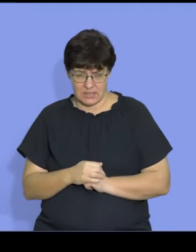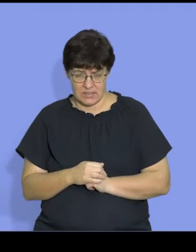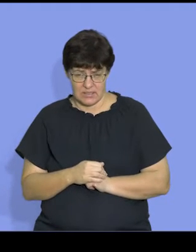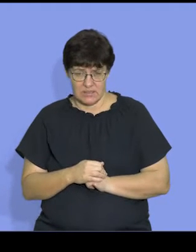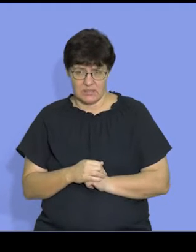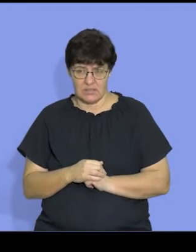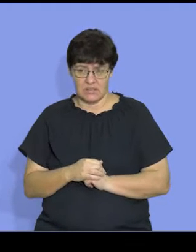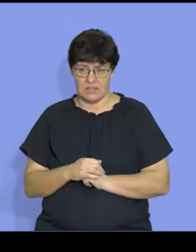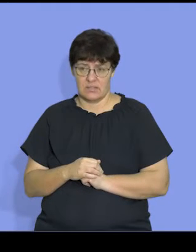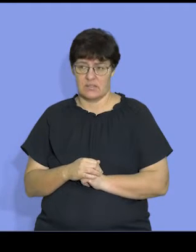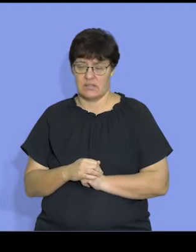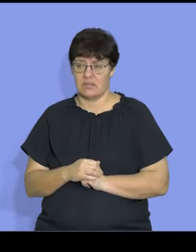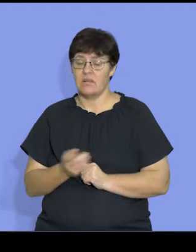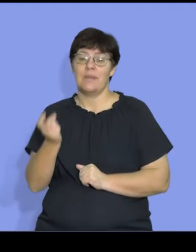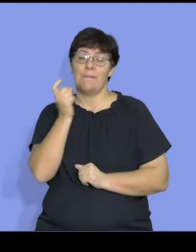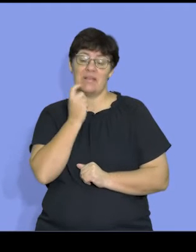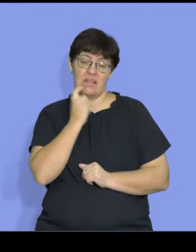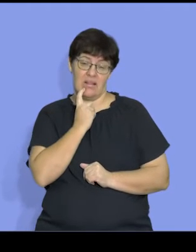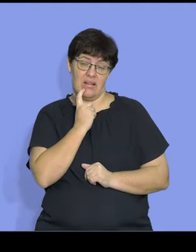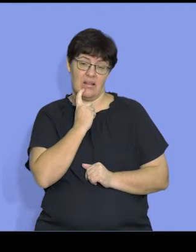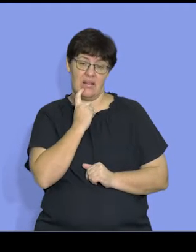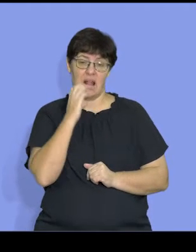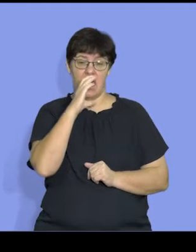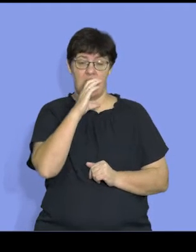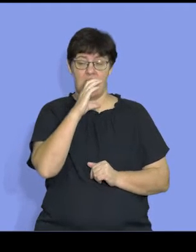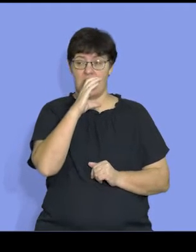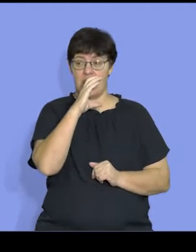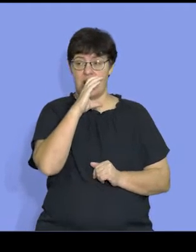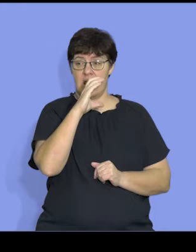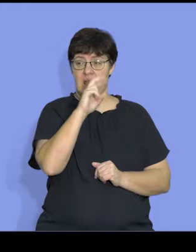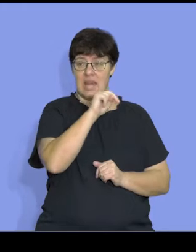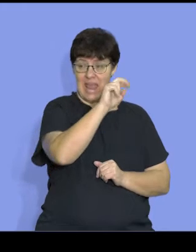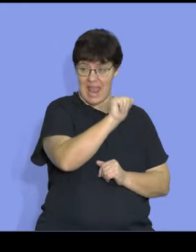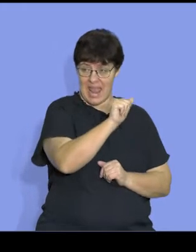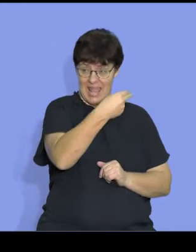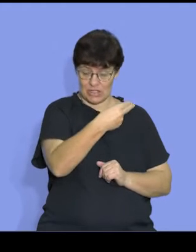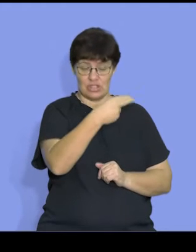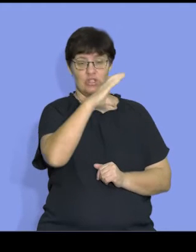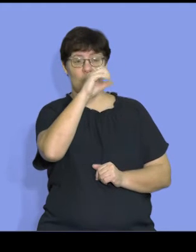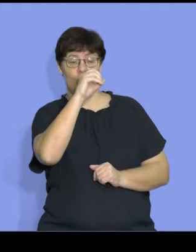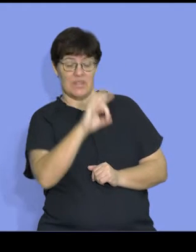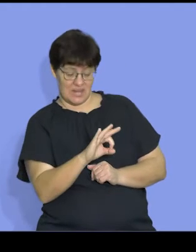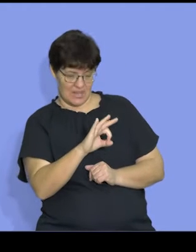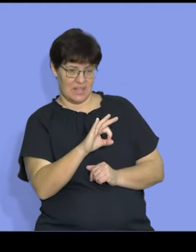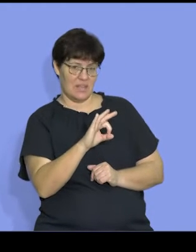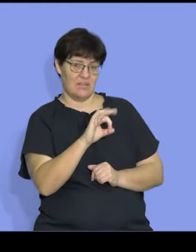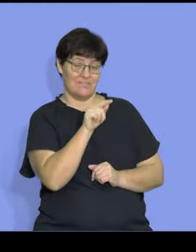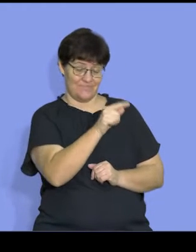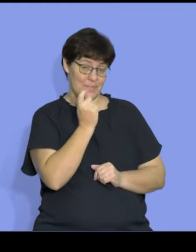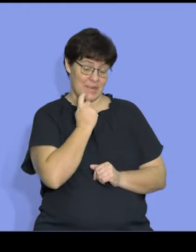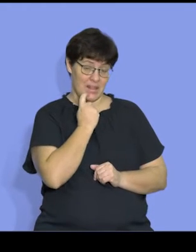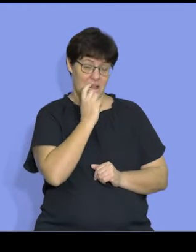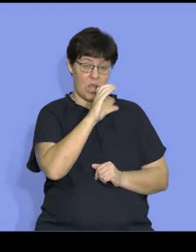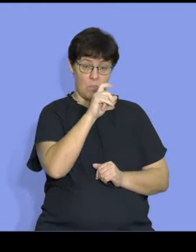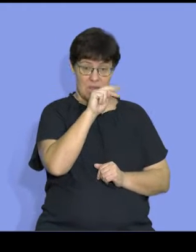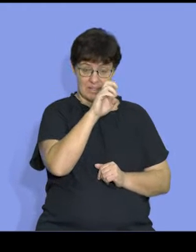a metal carbonate plus an acid. So it's a type of a reaction. So what are our reactants? Our reactants